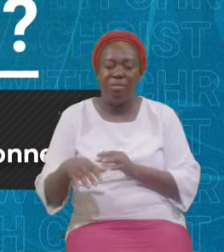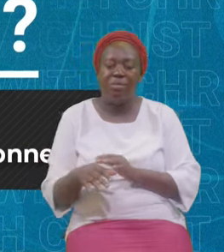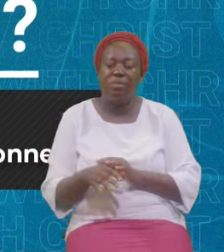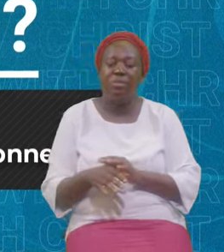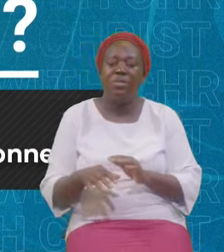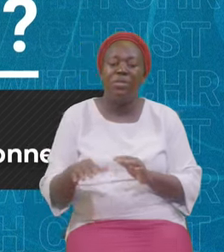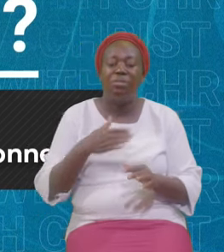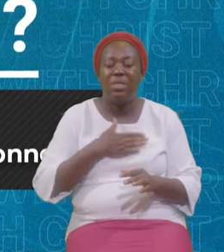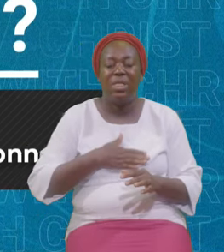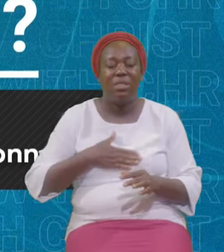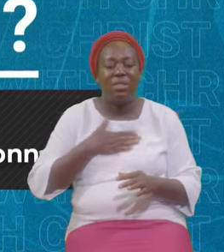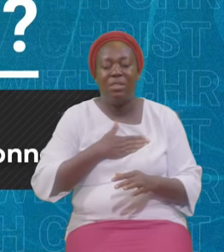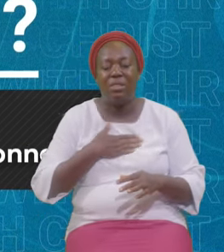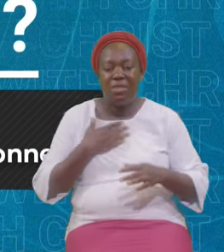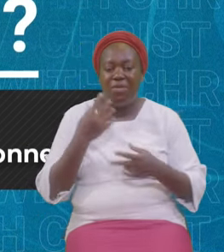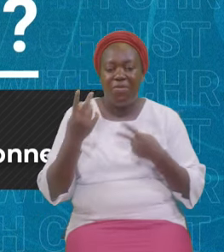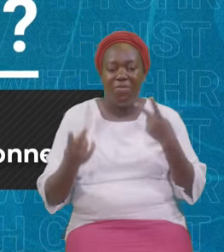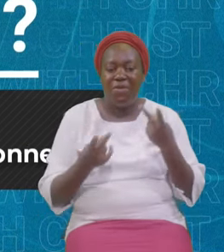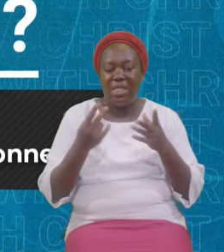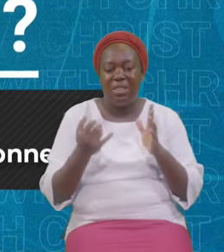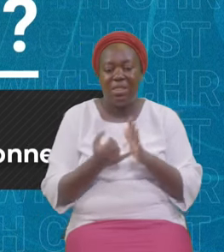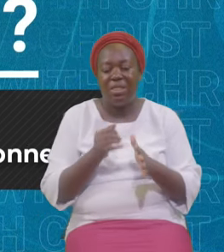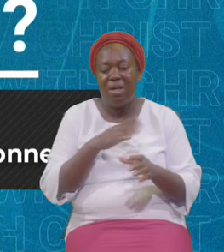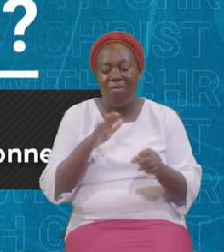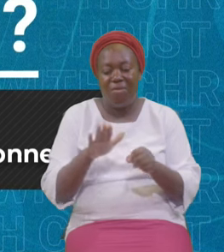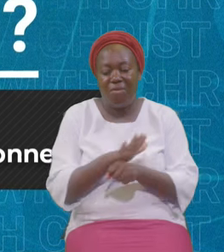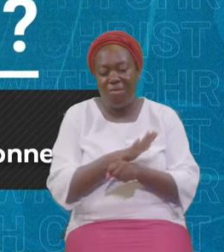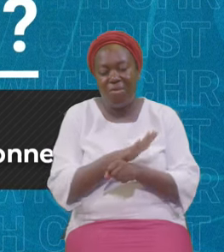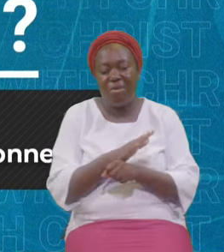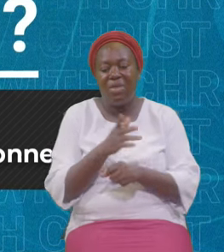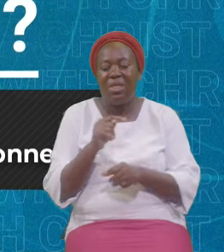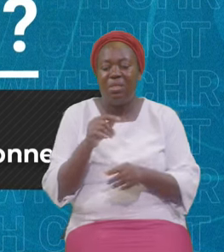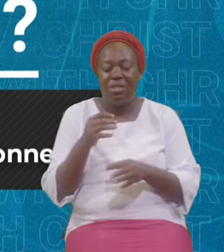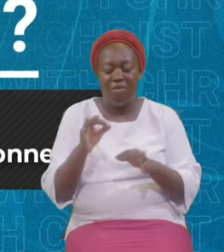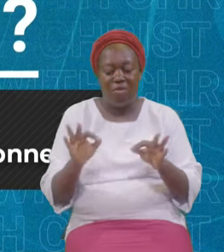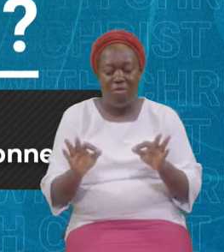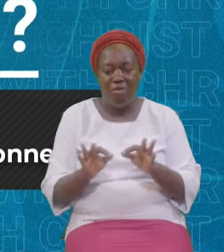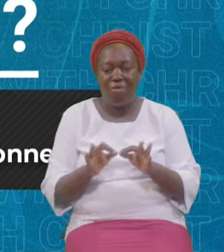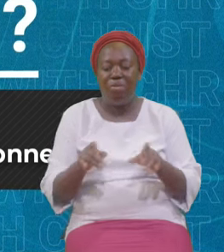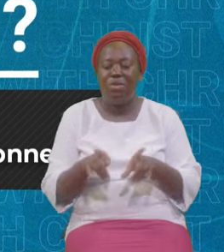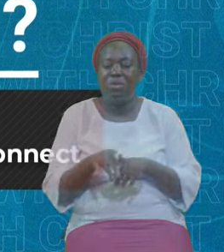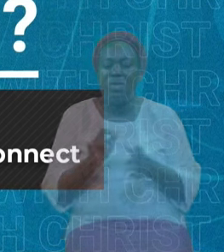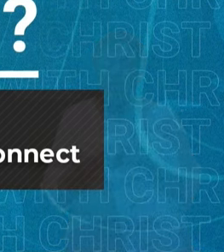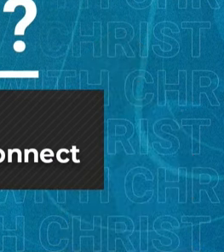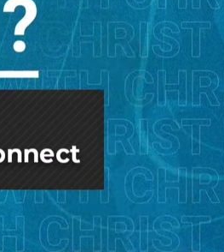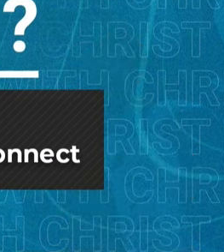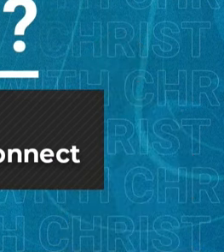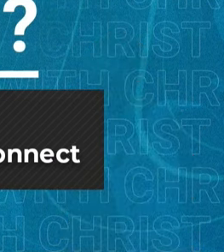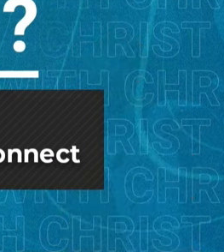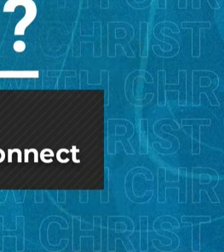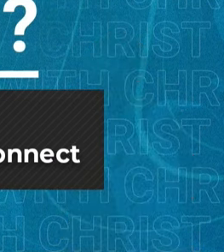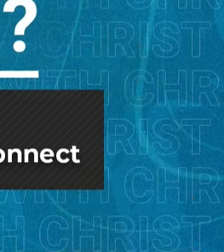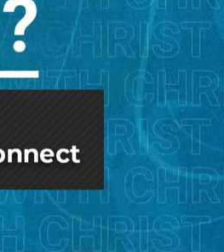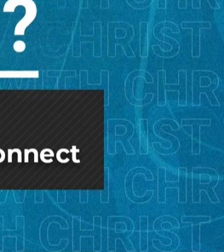it and fill out the form so we can assist you further in your new walk with Christ.